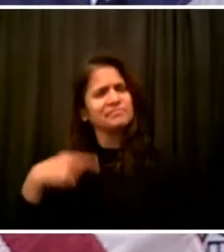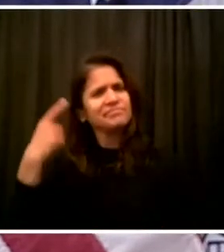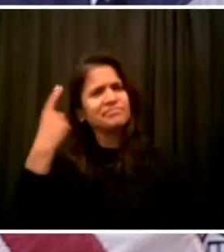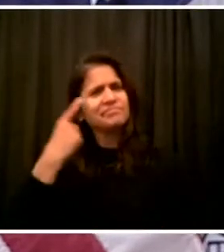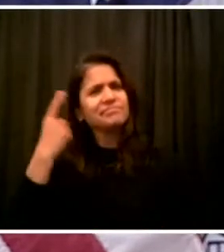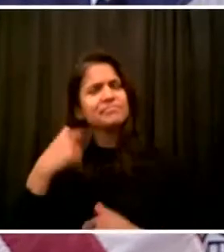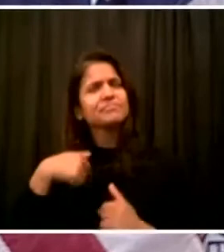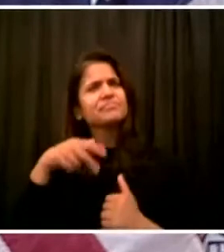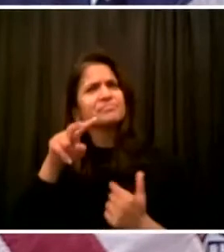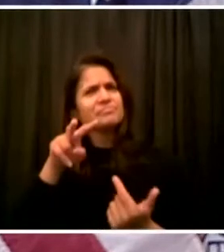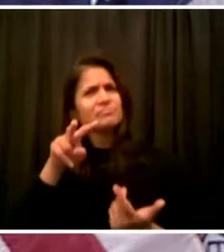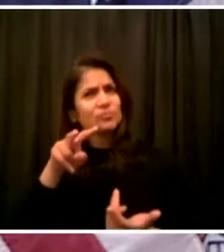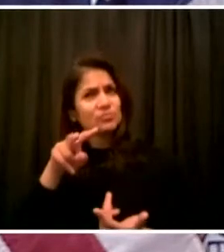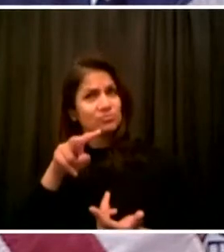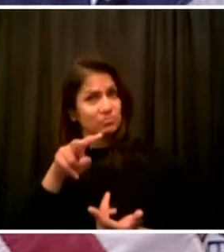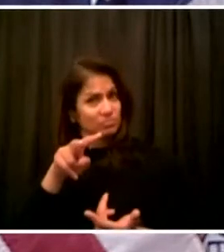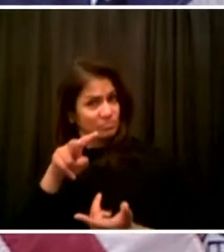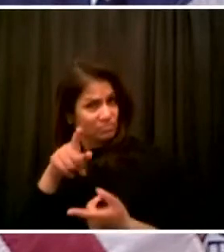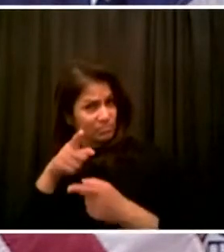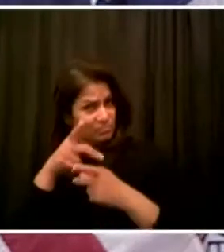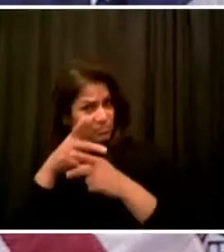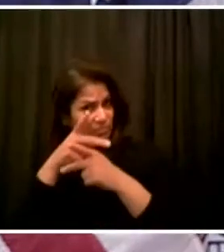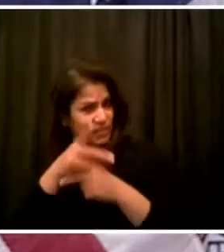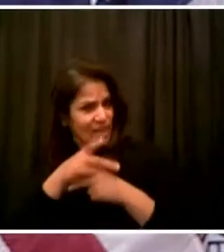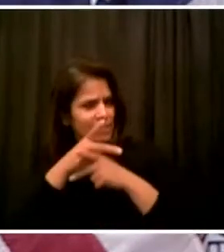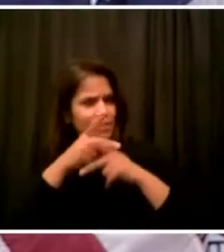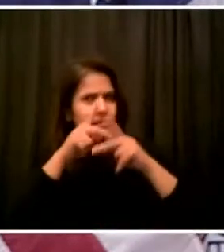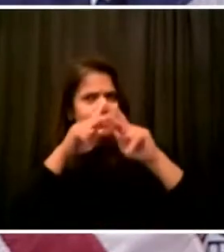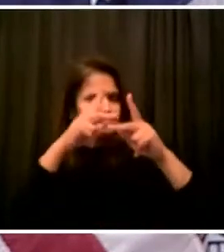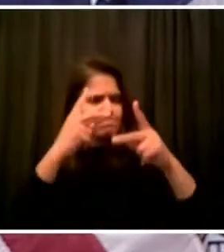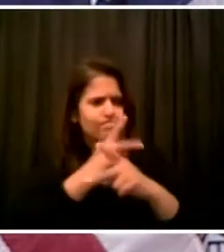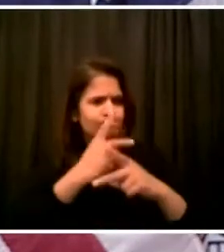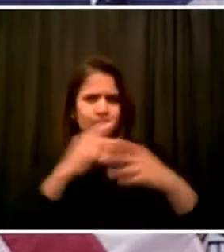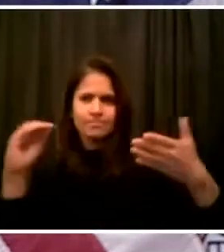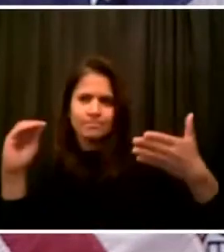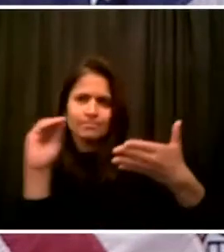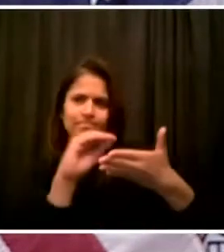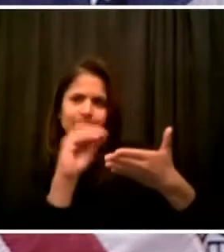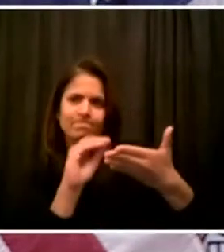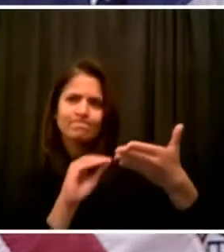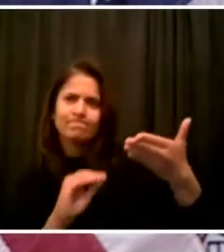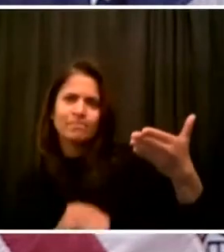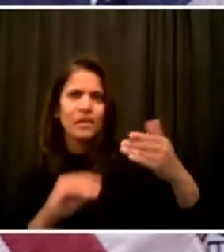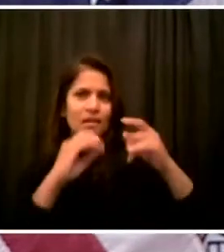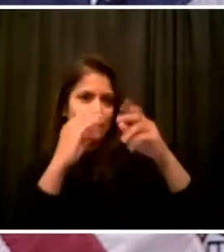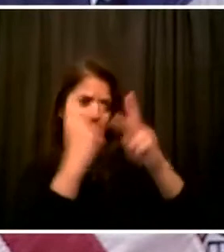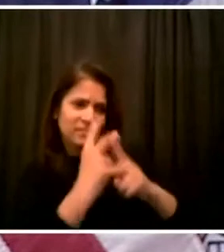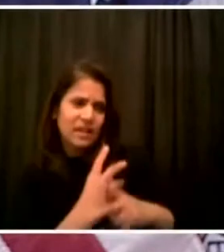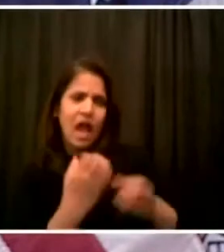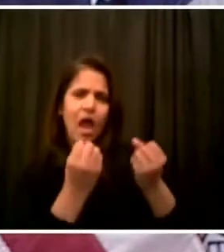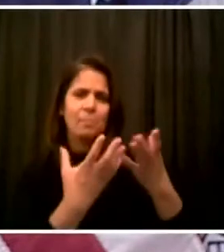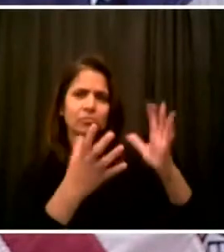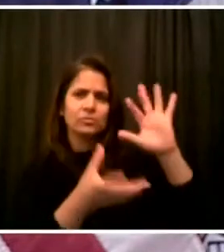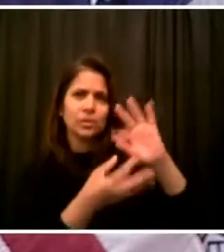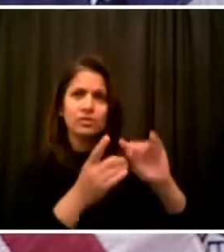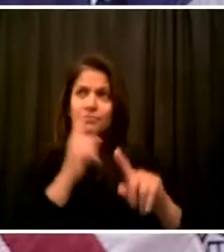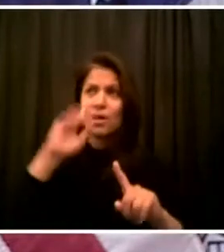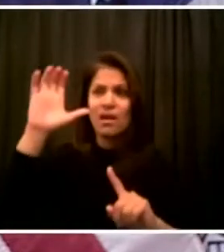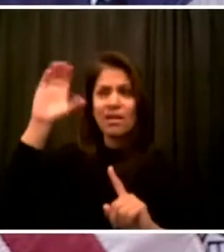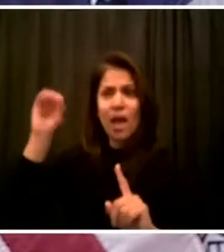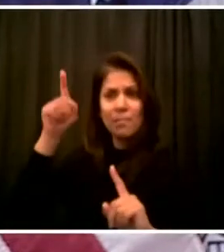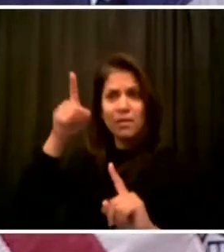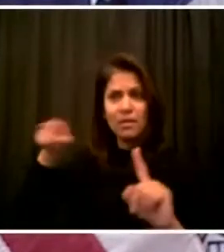even during the pandemic. Thank you, Gwen. I mean, look, Gwen, I would say we have two realities here. Where we were in March and into the